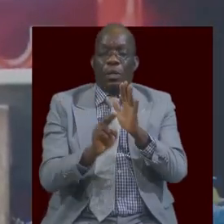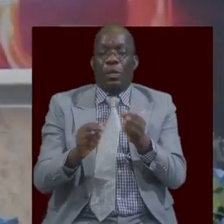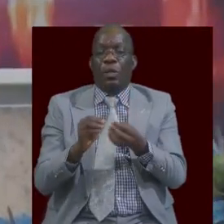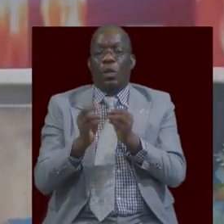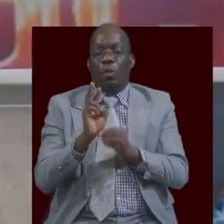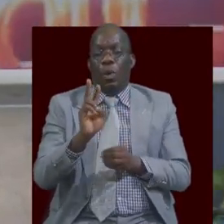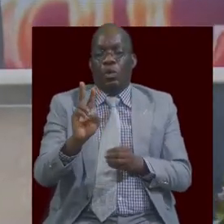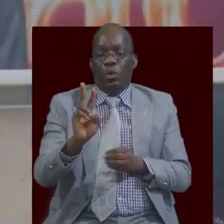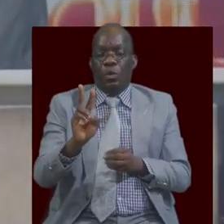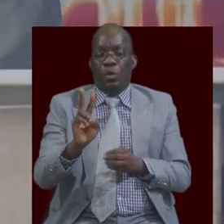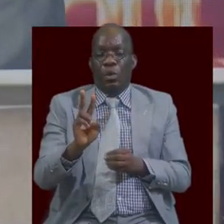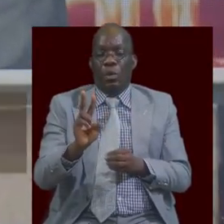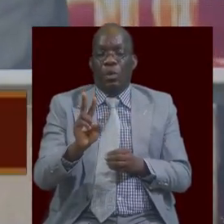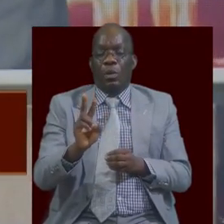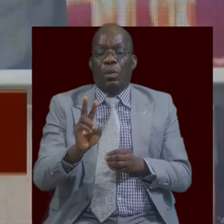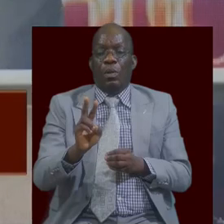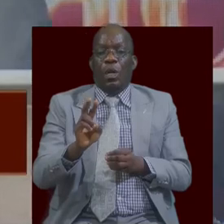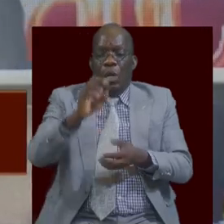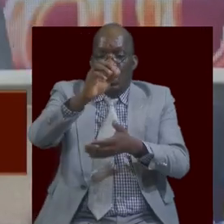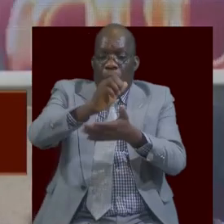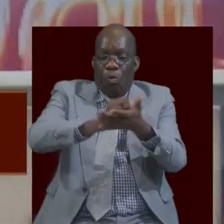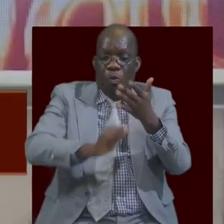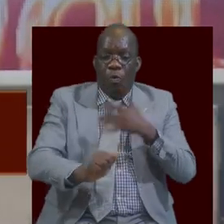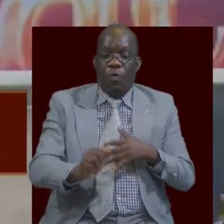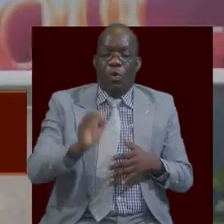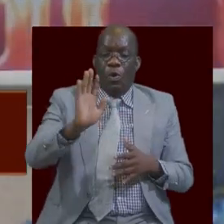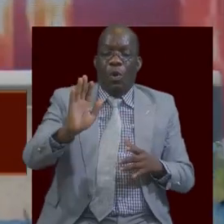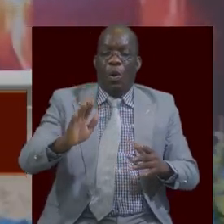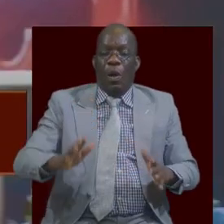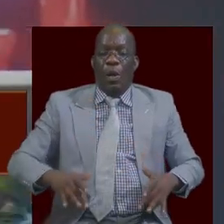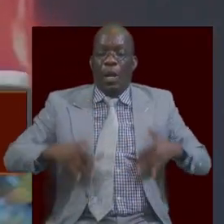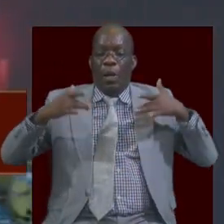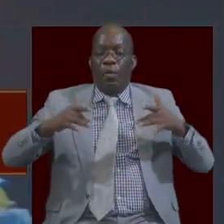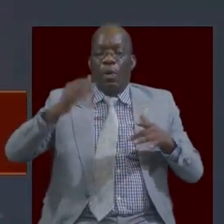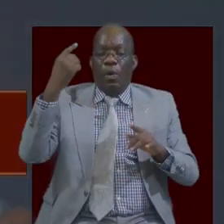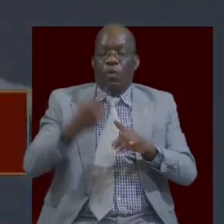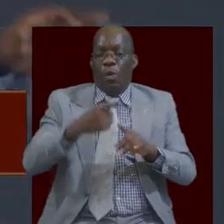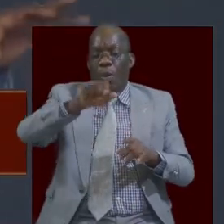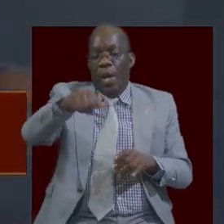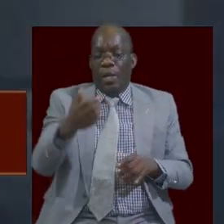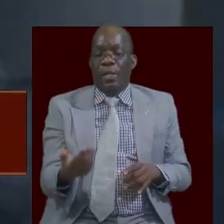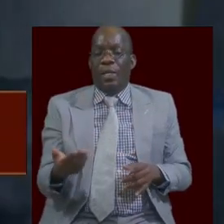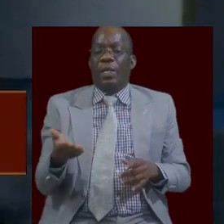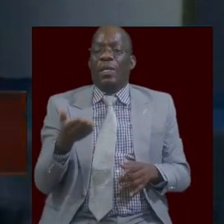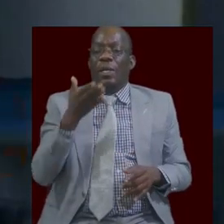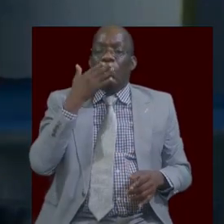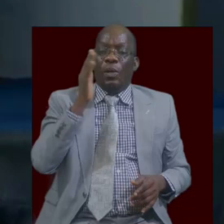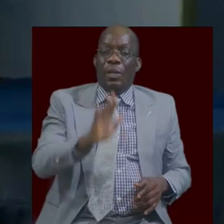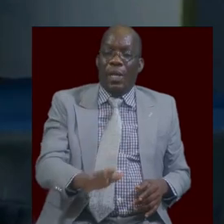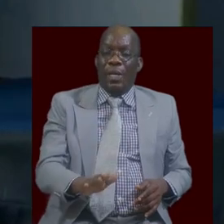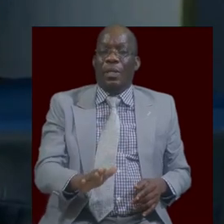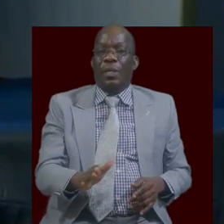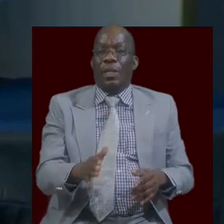unplug your life from any dead socket